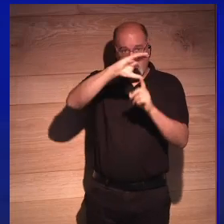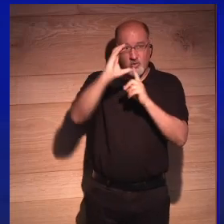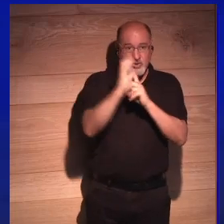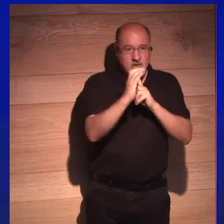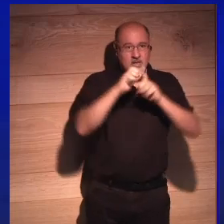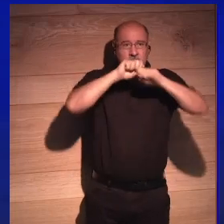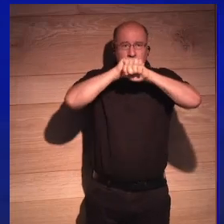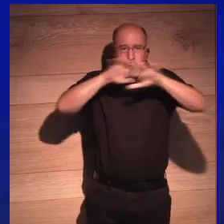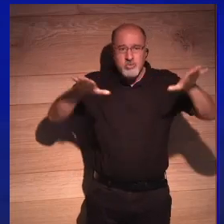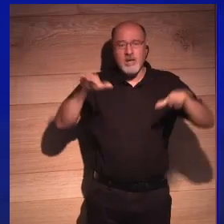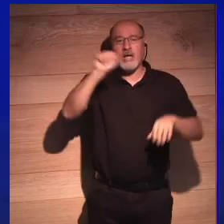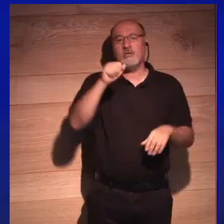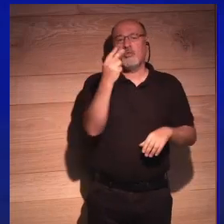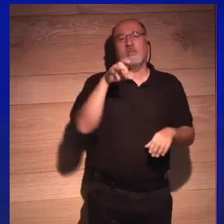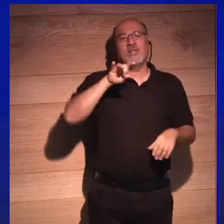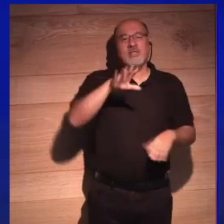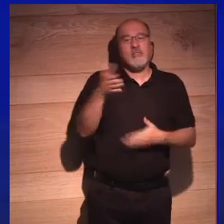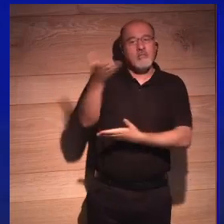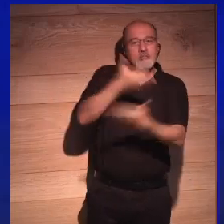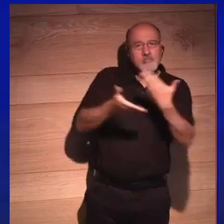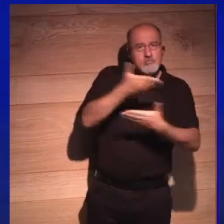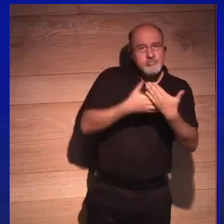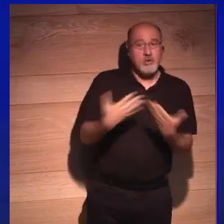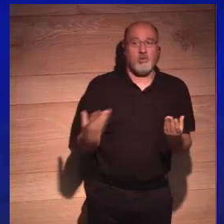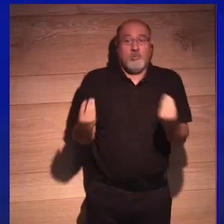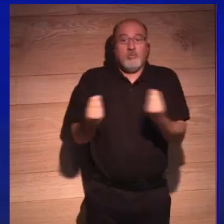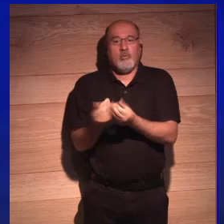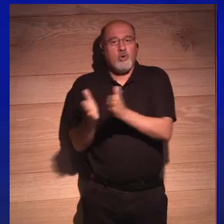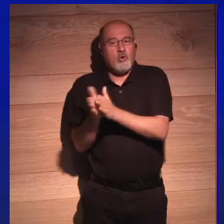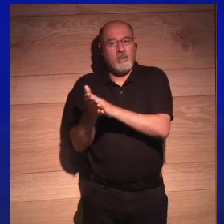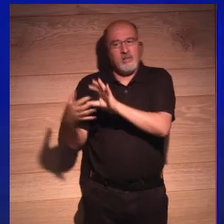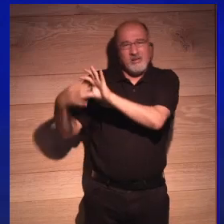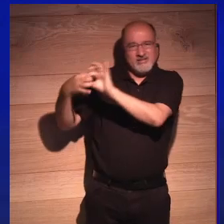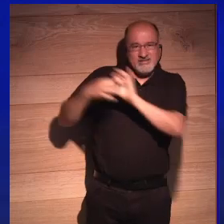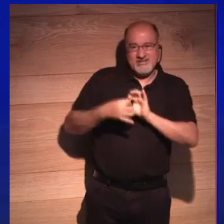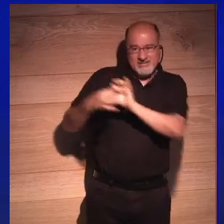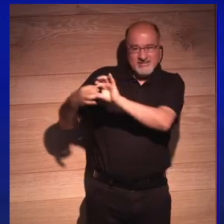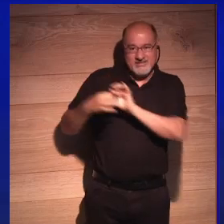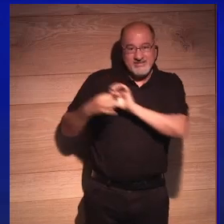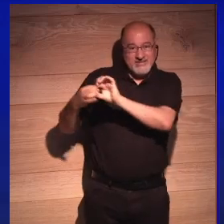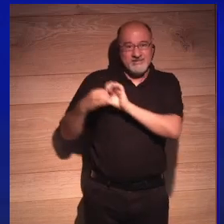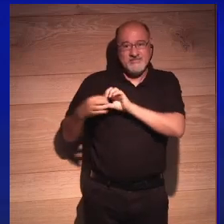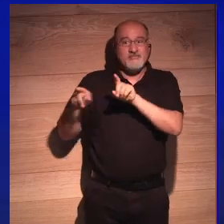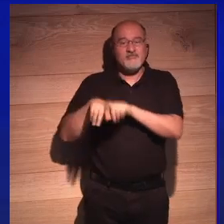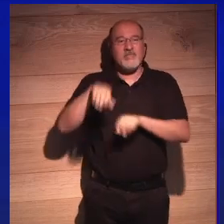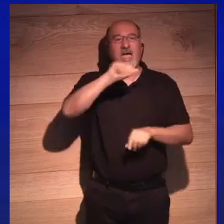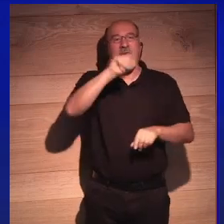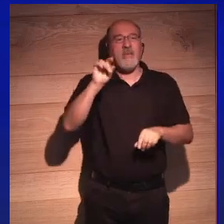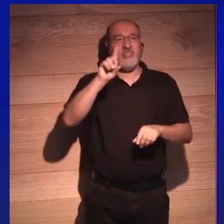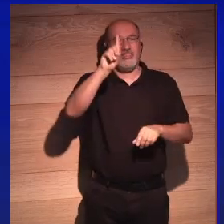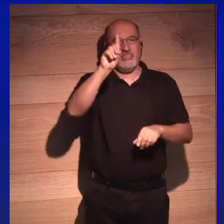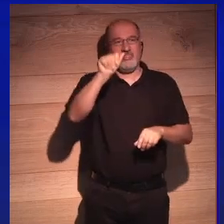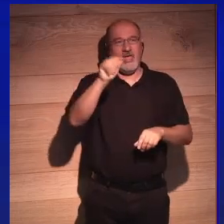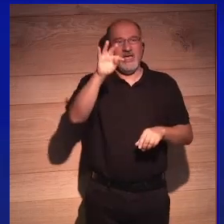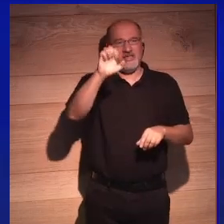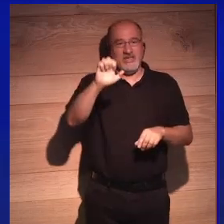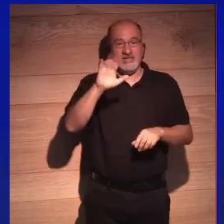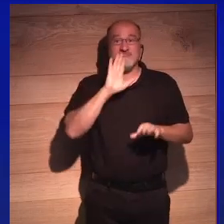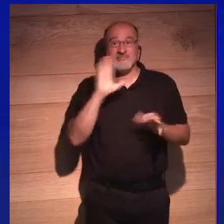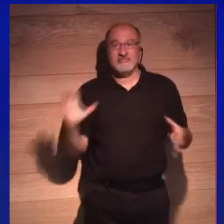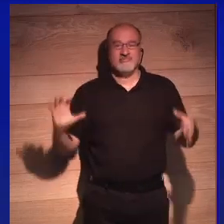cultural events happened back in 2015 in cooperation with our colleagues and loyal allies from Update,